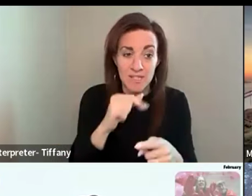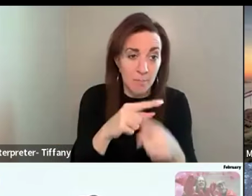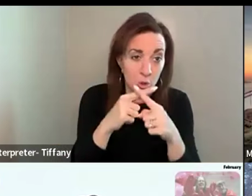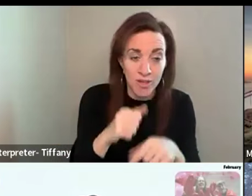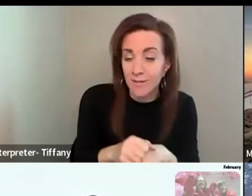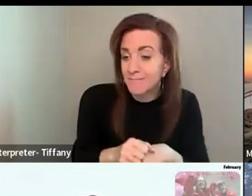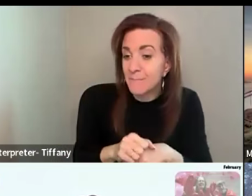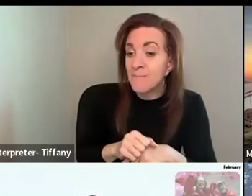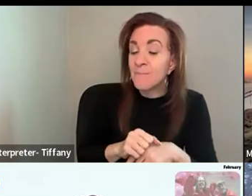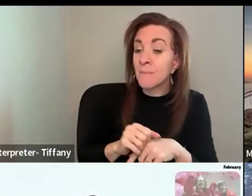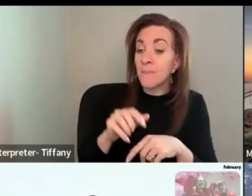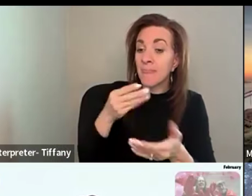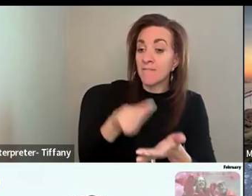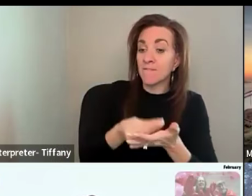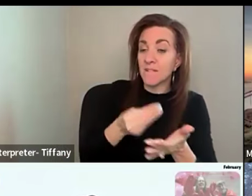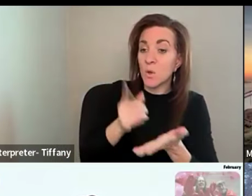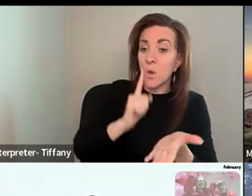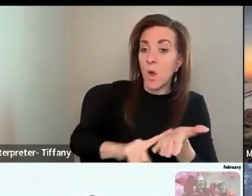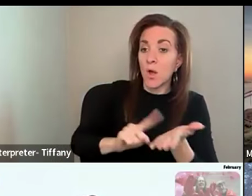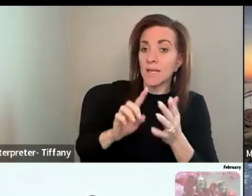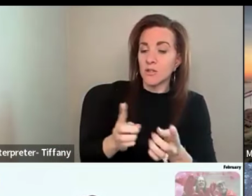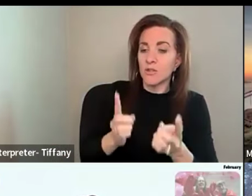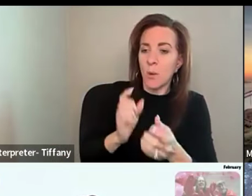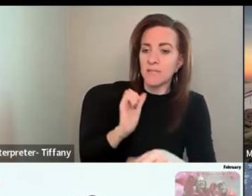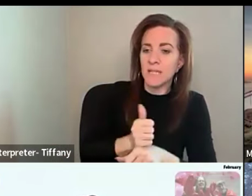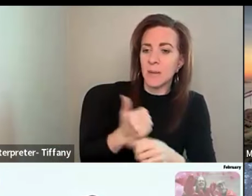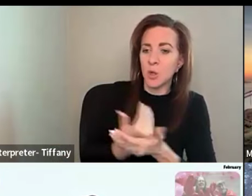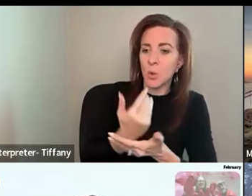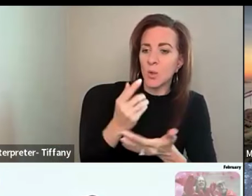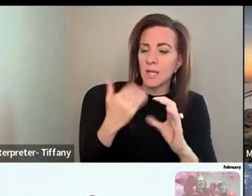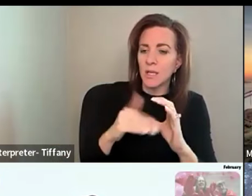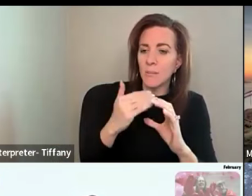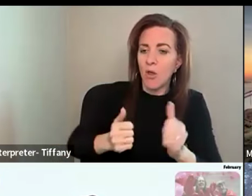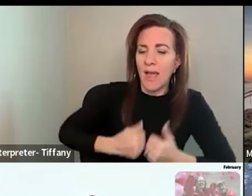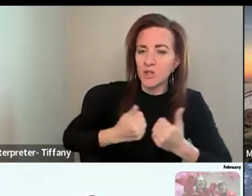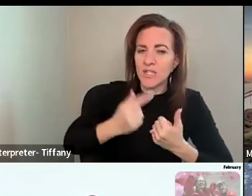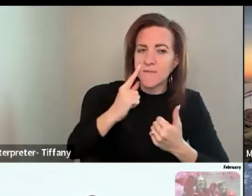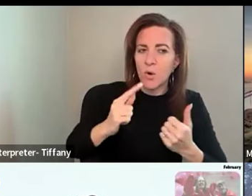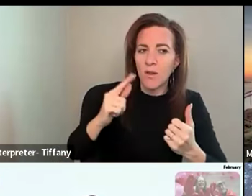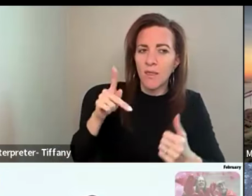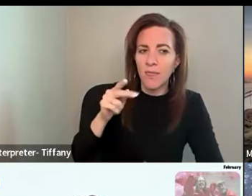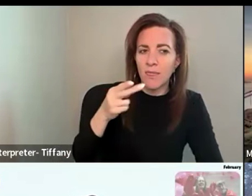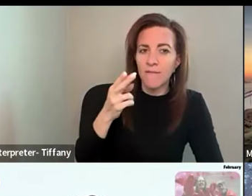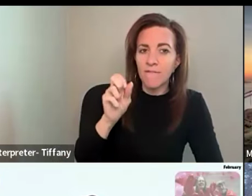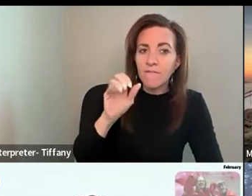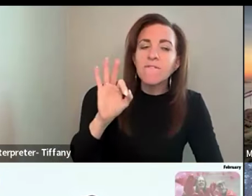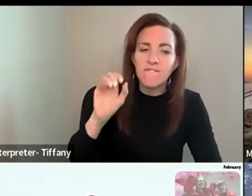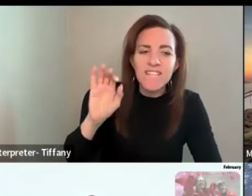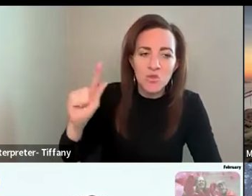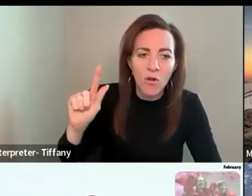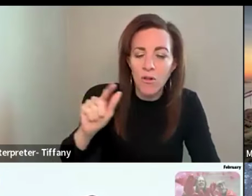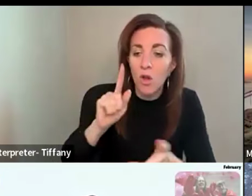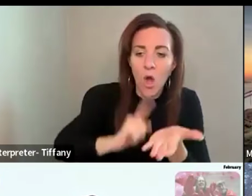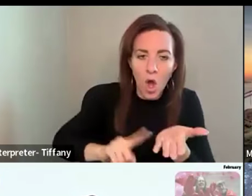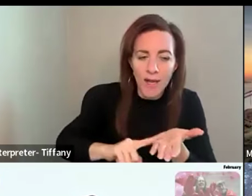department has created a new email address for the fiscal audit questions. So our specialists have that. So if you see on there